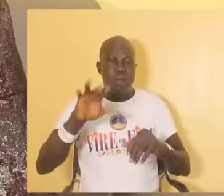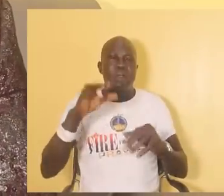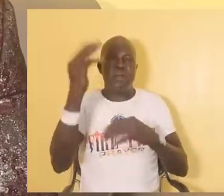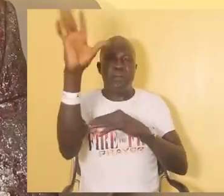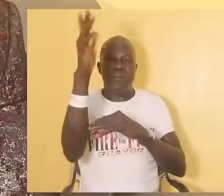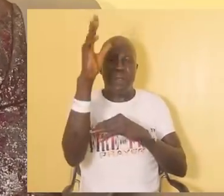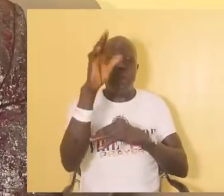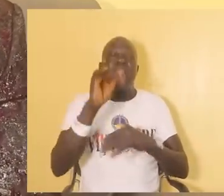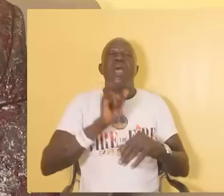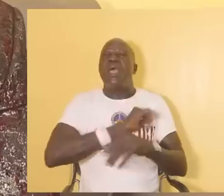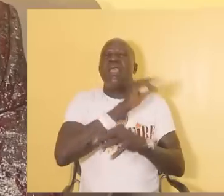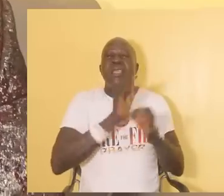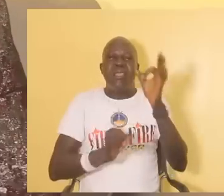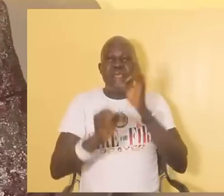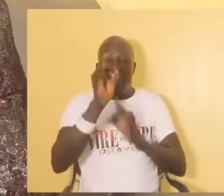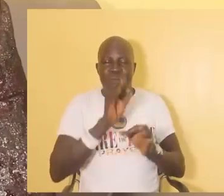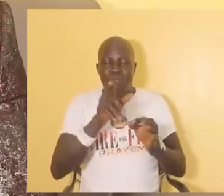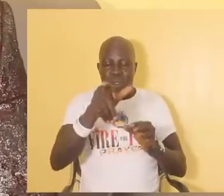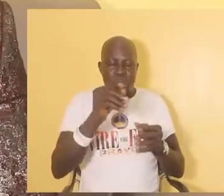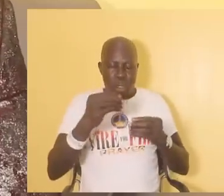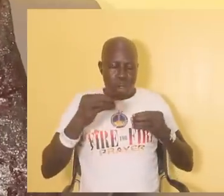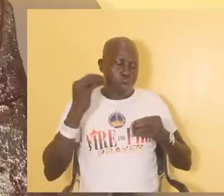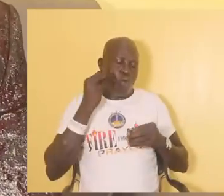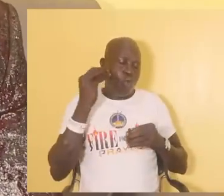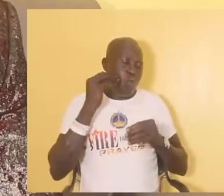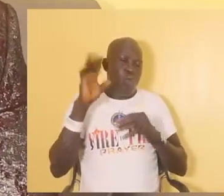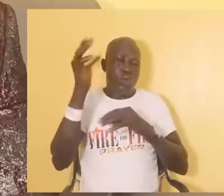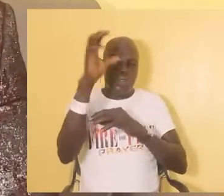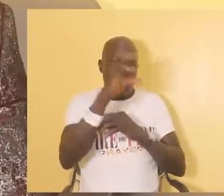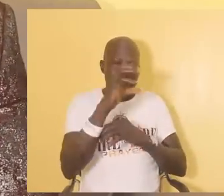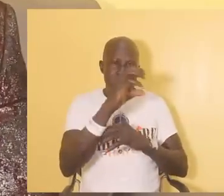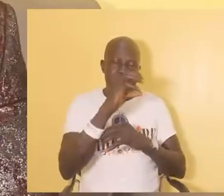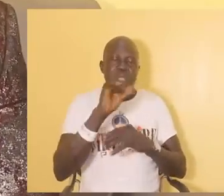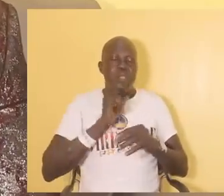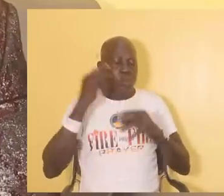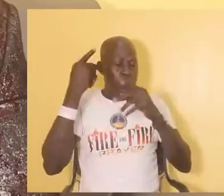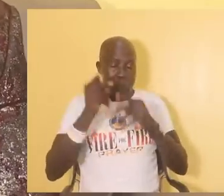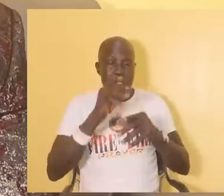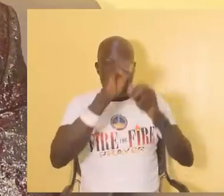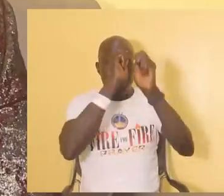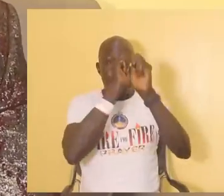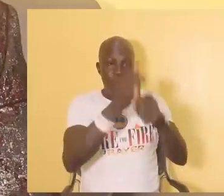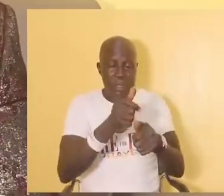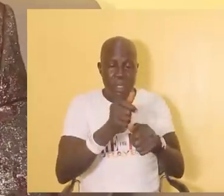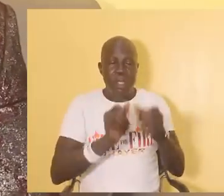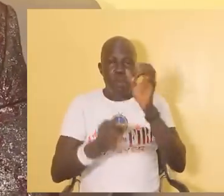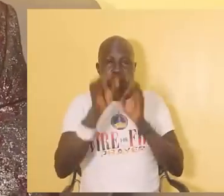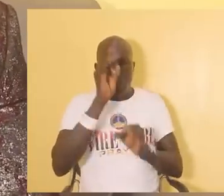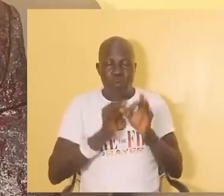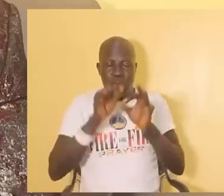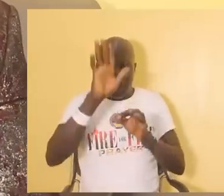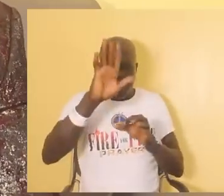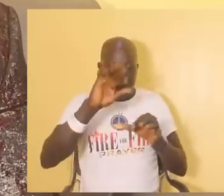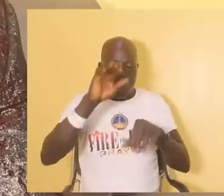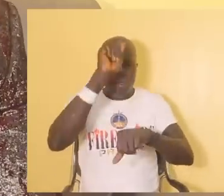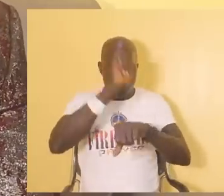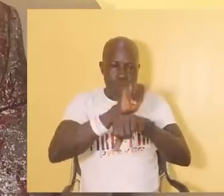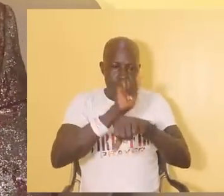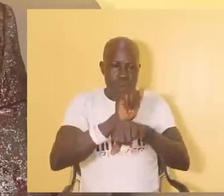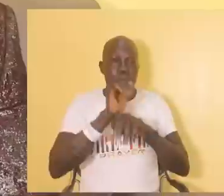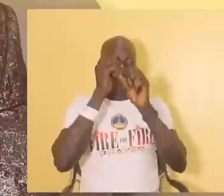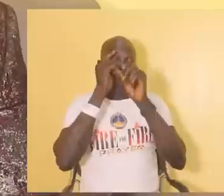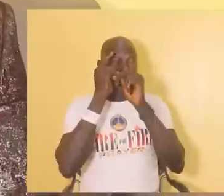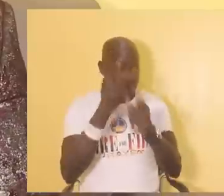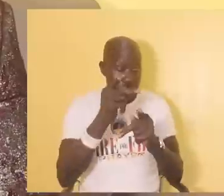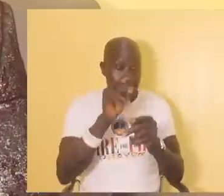thou when it comes. Ni pe oba wa le. Whether in the city. O ri ibukun. You will see blessing. Oba wa ni bi ise. Whether you are in your field. O ri ibukun. You will